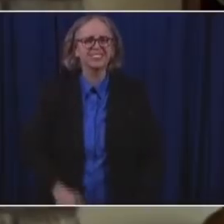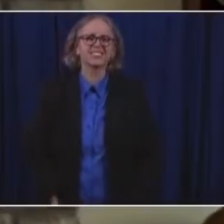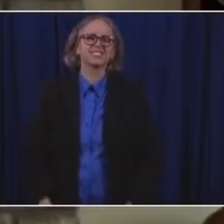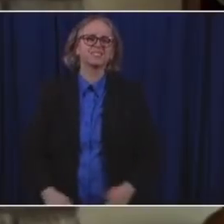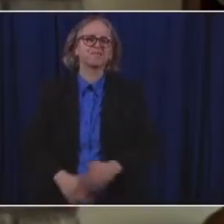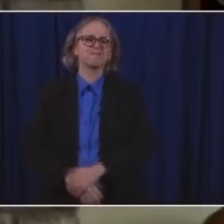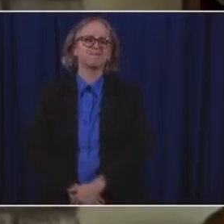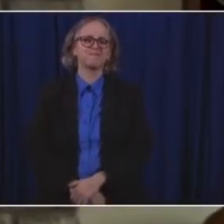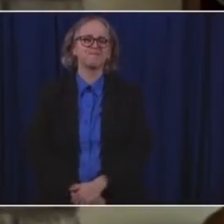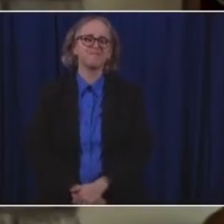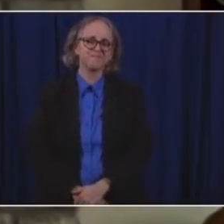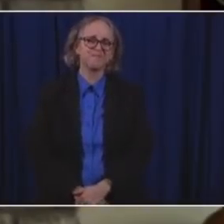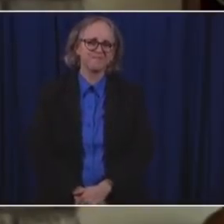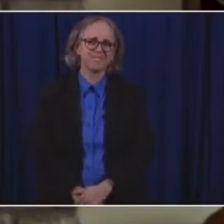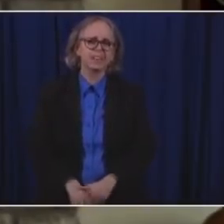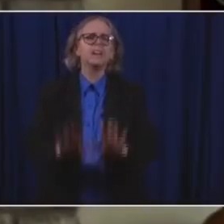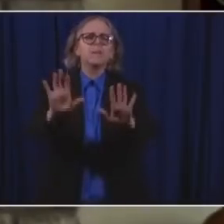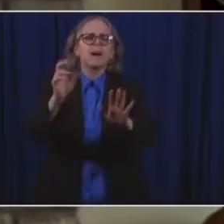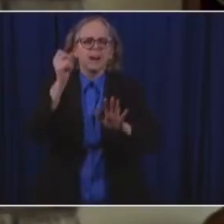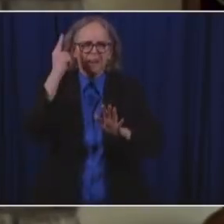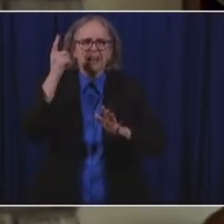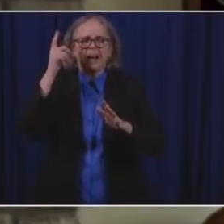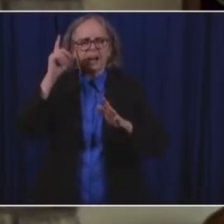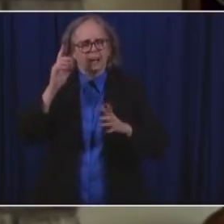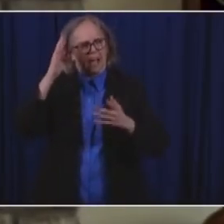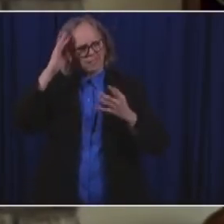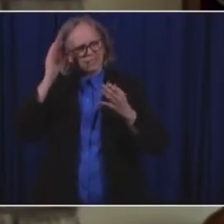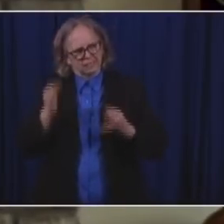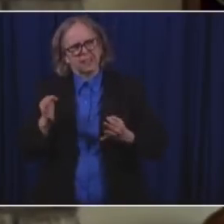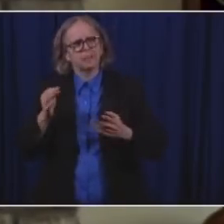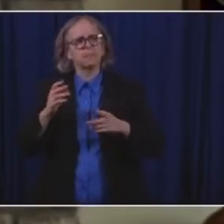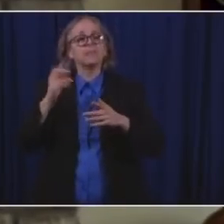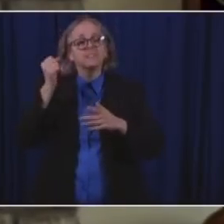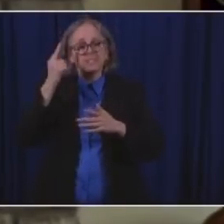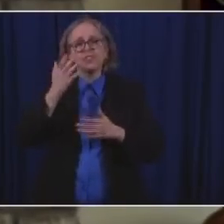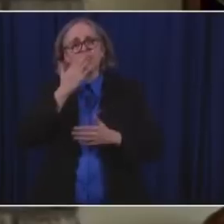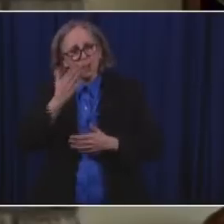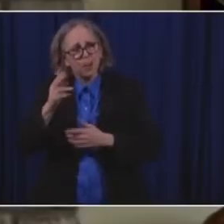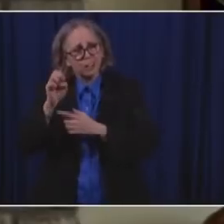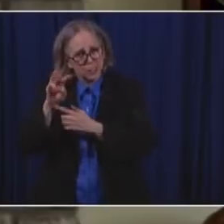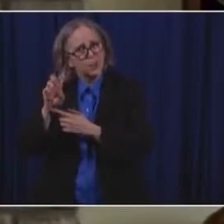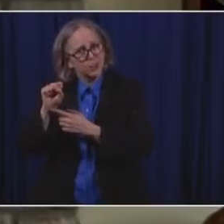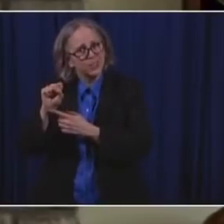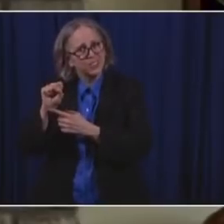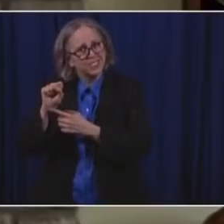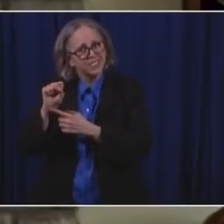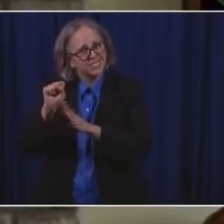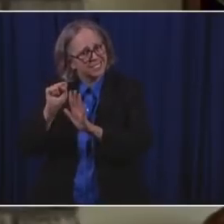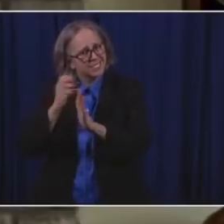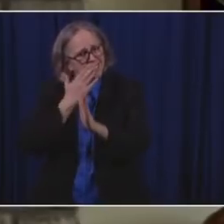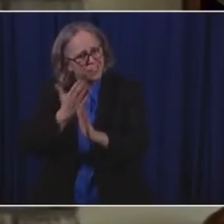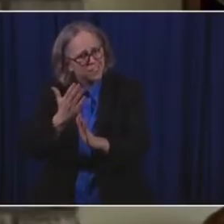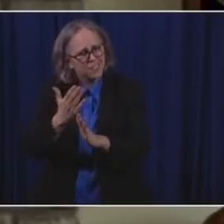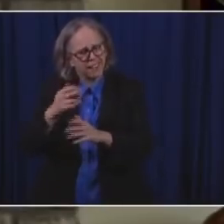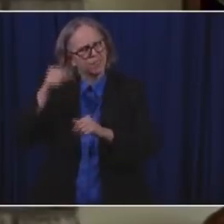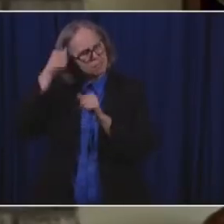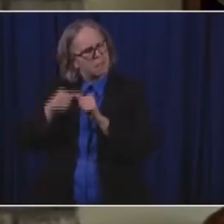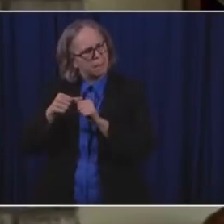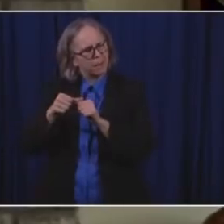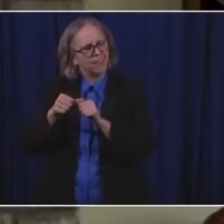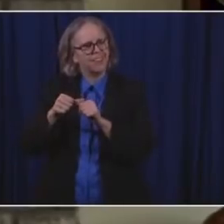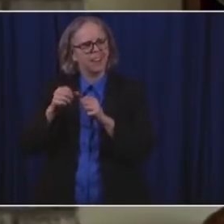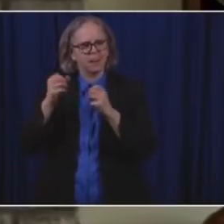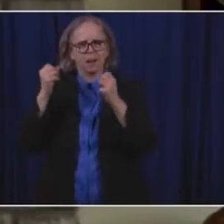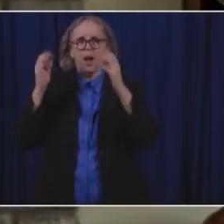have to be made, but it's good news. And I think we should remember that there's a lot of hope out there now.